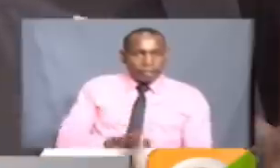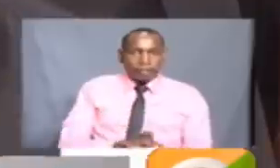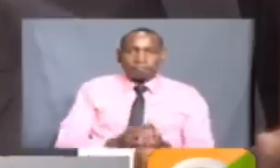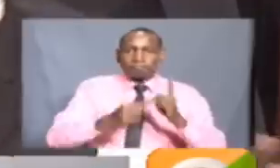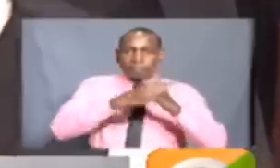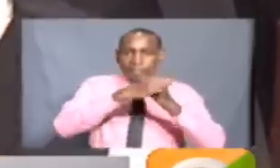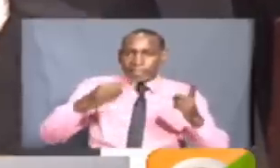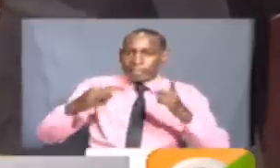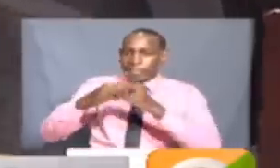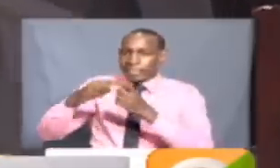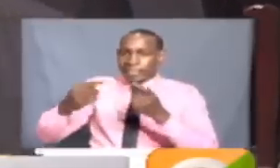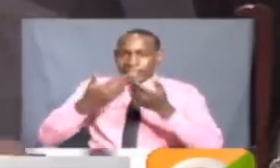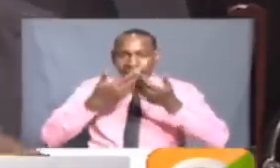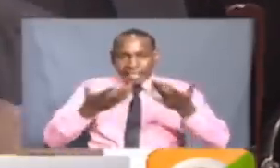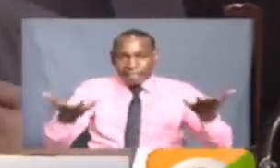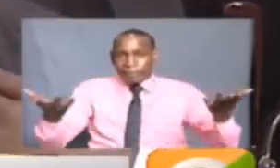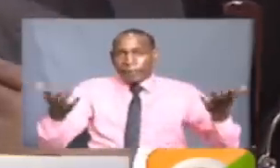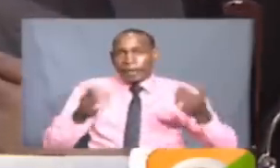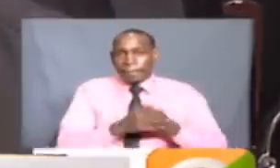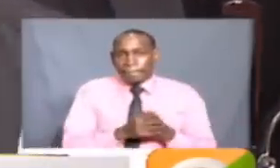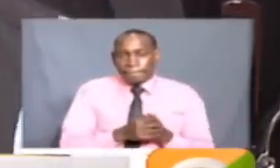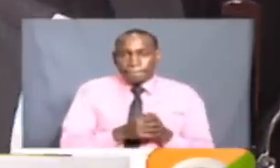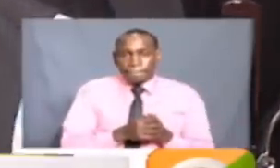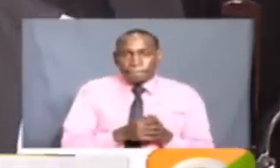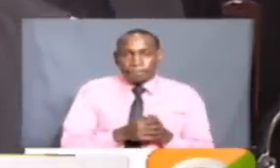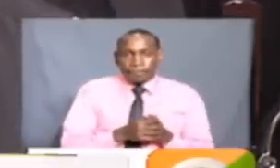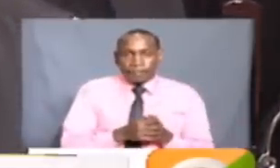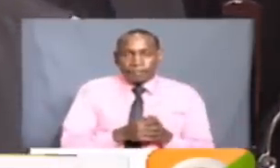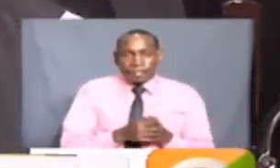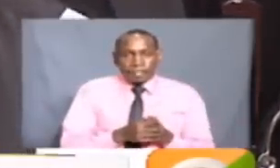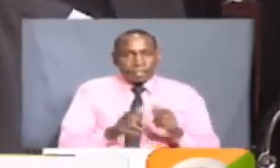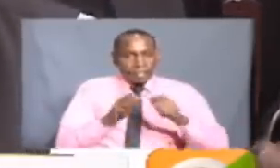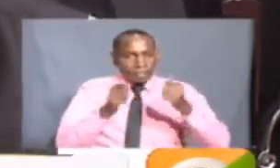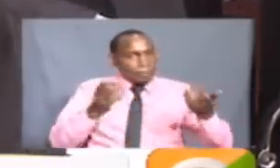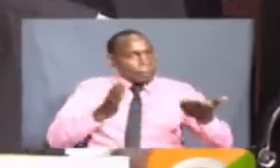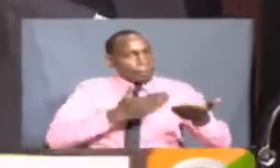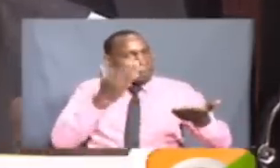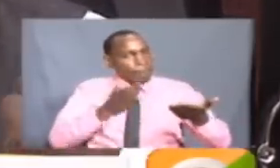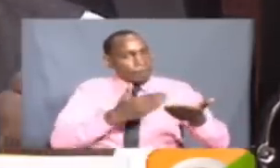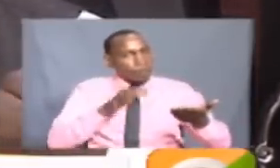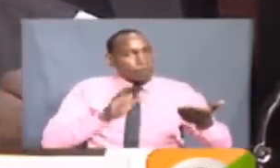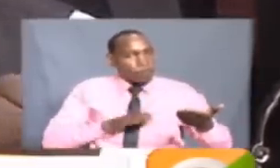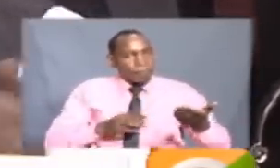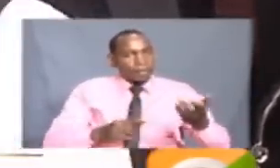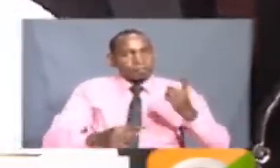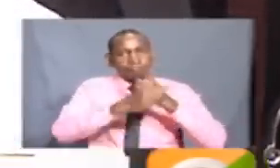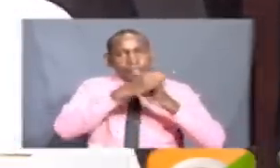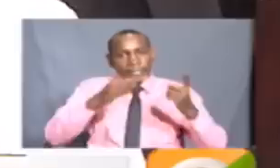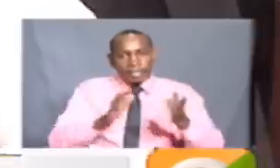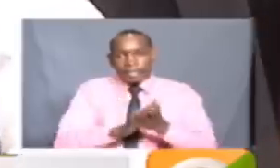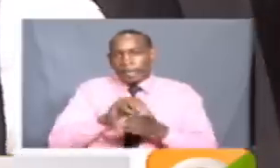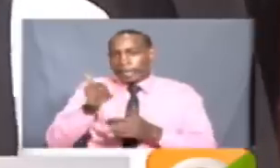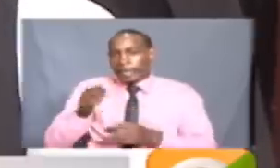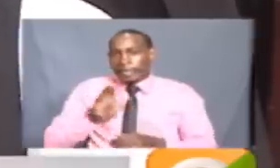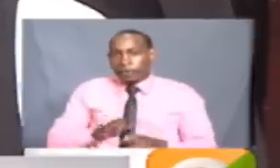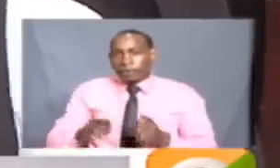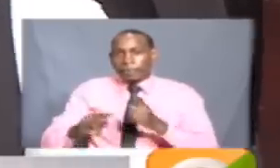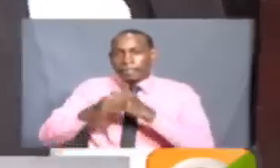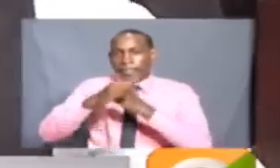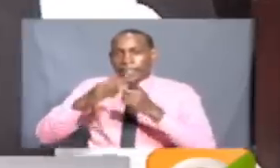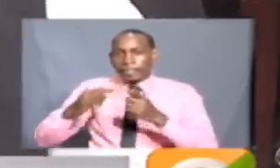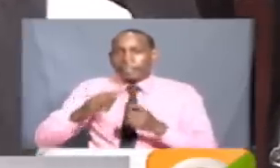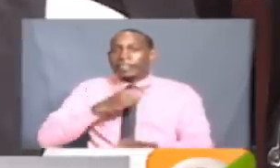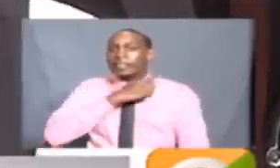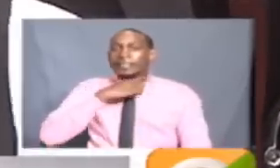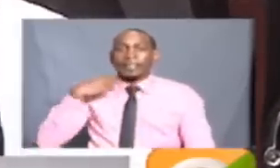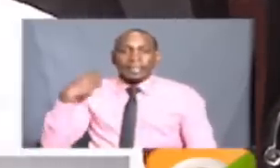being killed left, right, and center. You open a paper today, this woman has been hacked to death. This woman has been slashed to death.